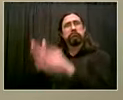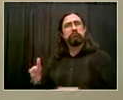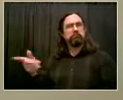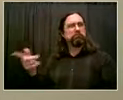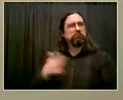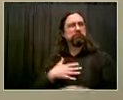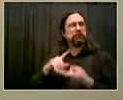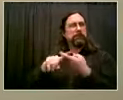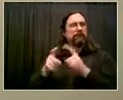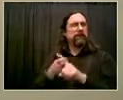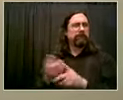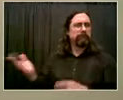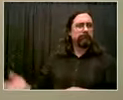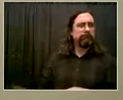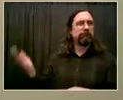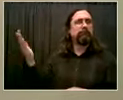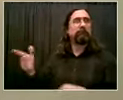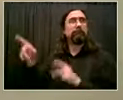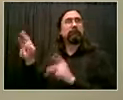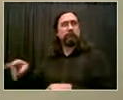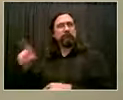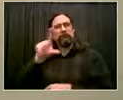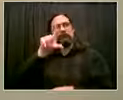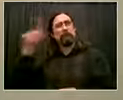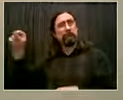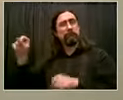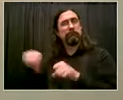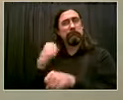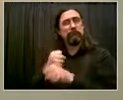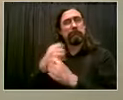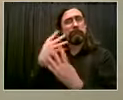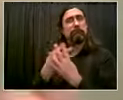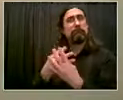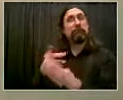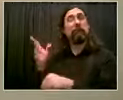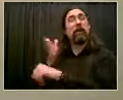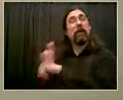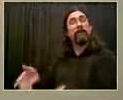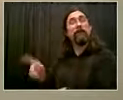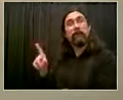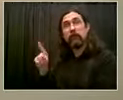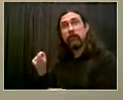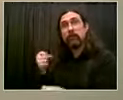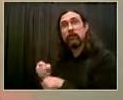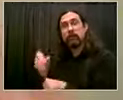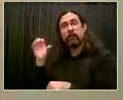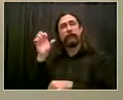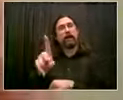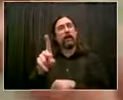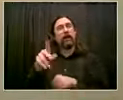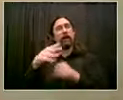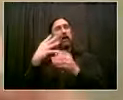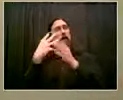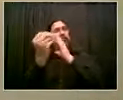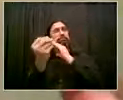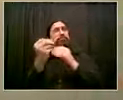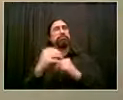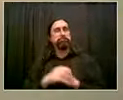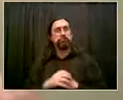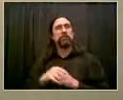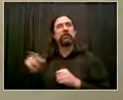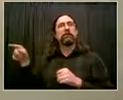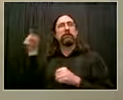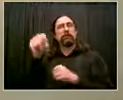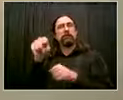We were able to put him in one of our hotels. He ended up, after a couple of months, getting an ID. Because you know how difficult